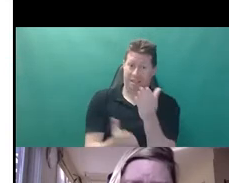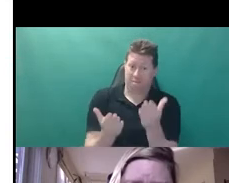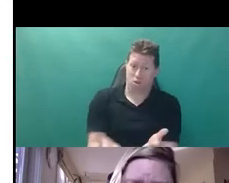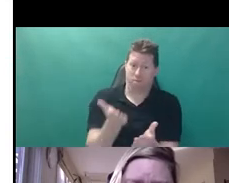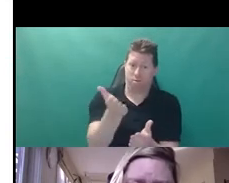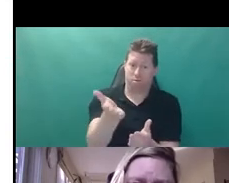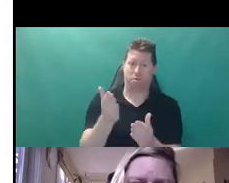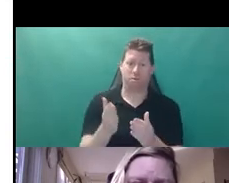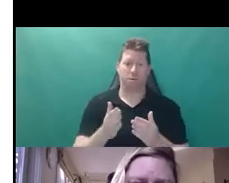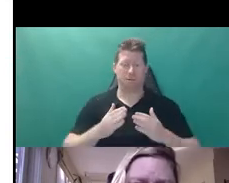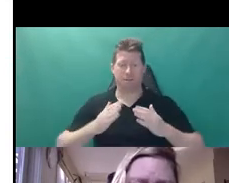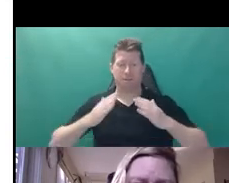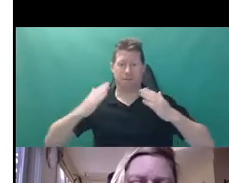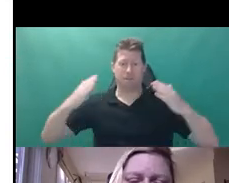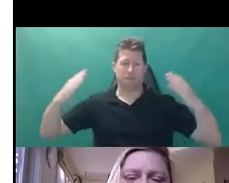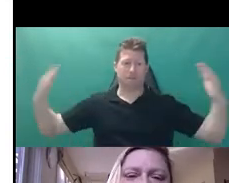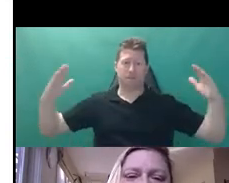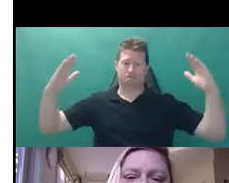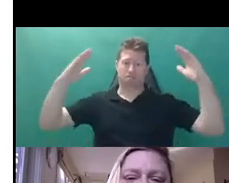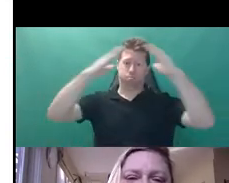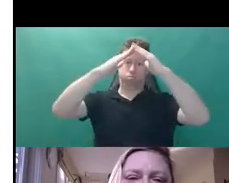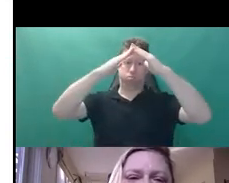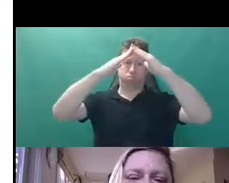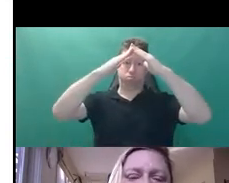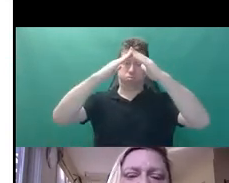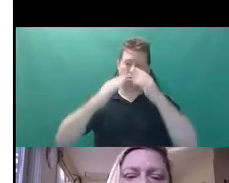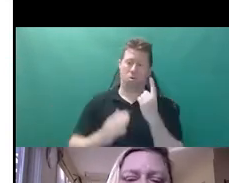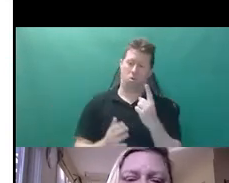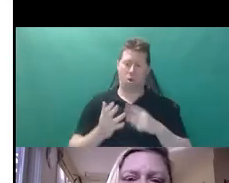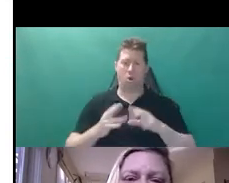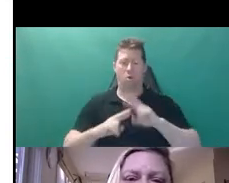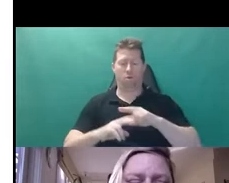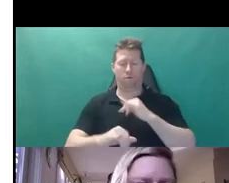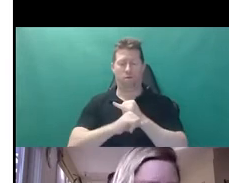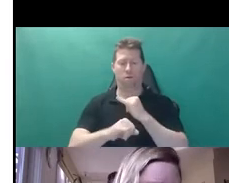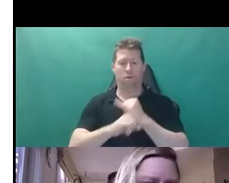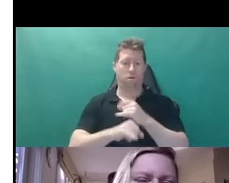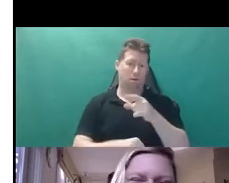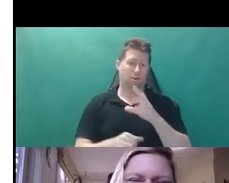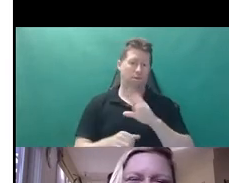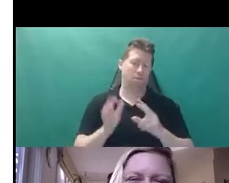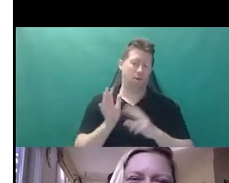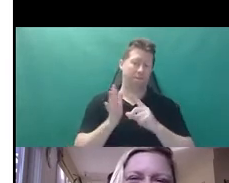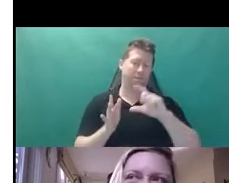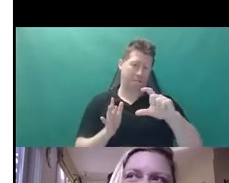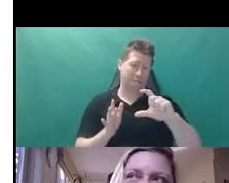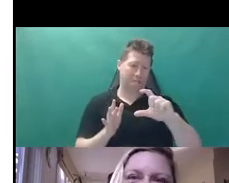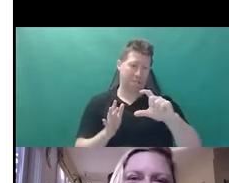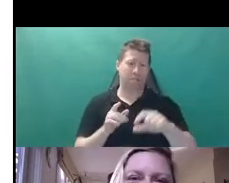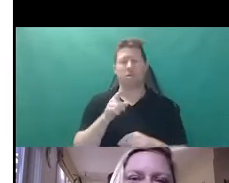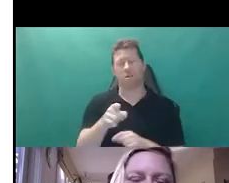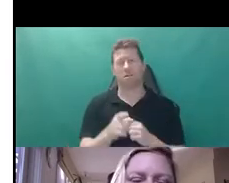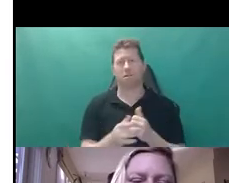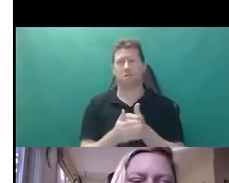a very big old towering building, one of the institutions that was built in Victoria. Usually these institutions had about